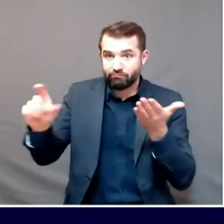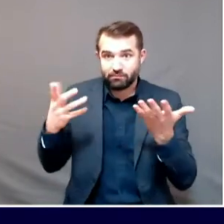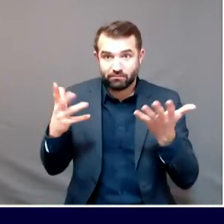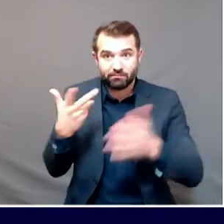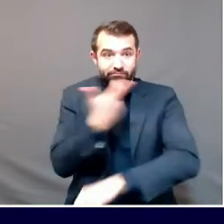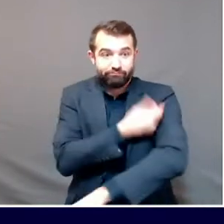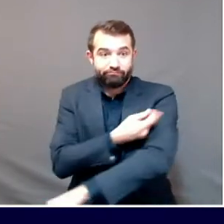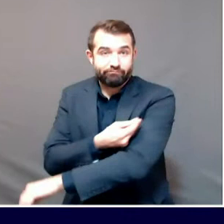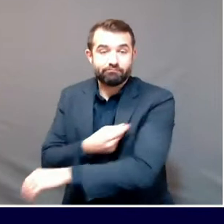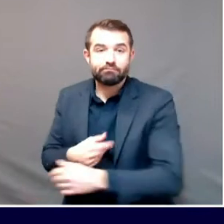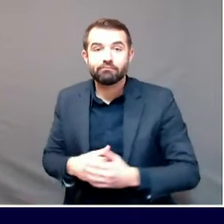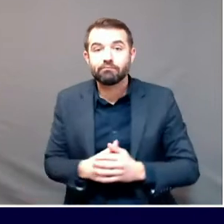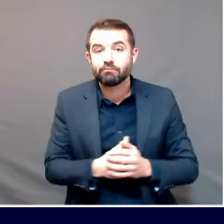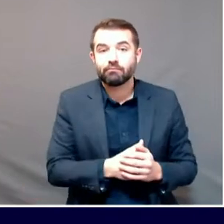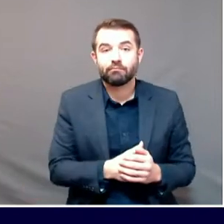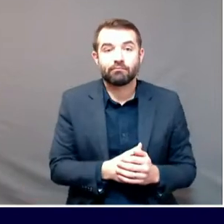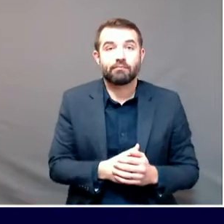that's